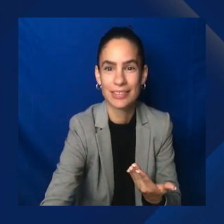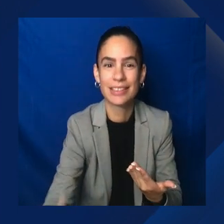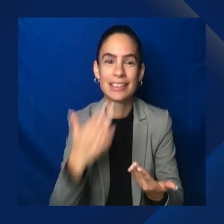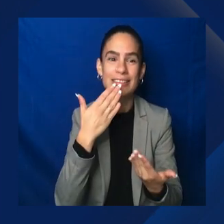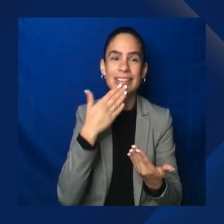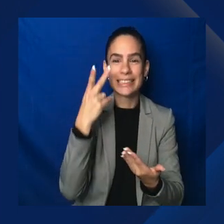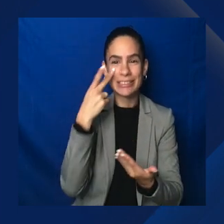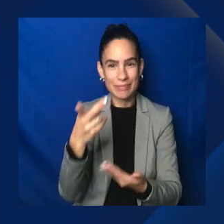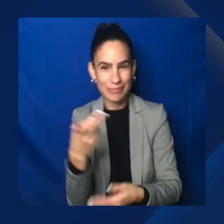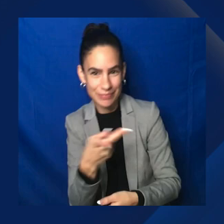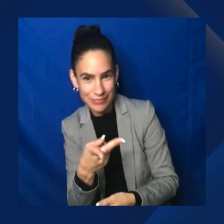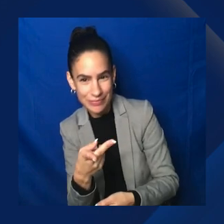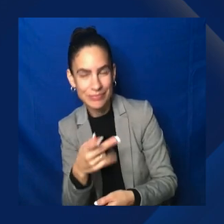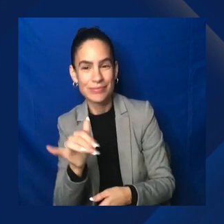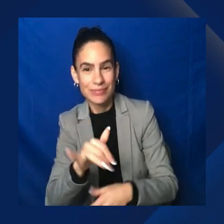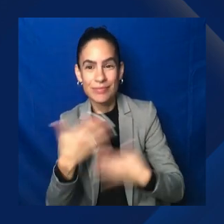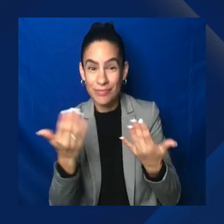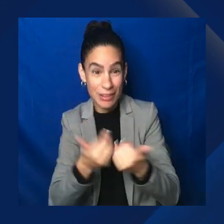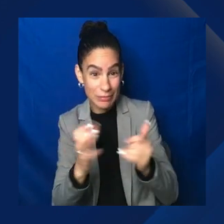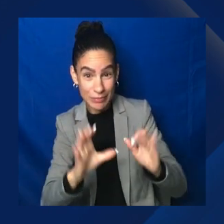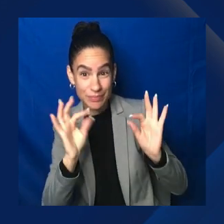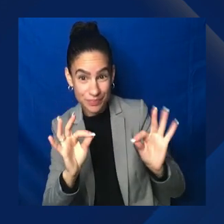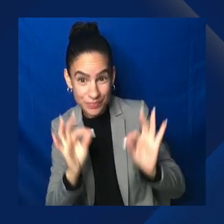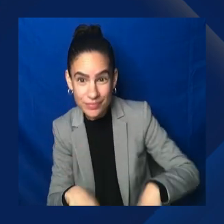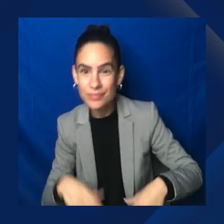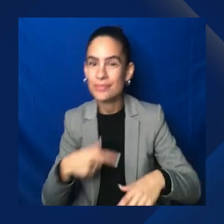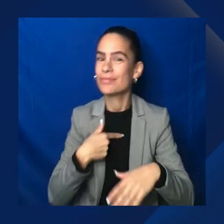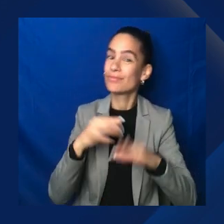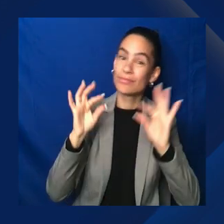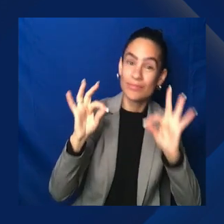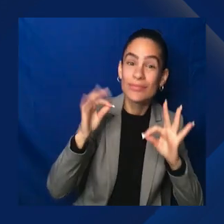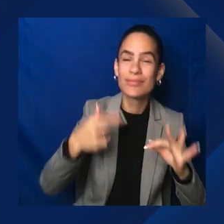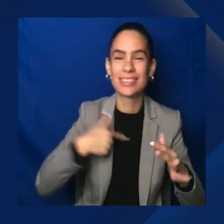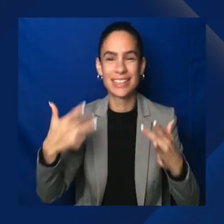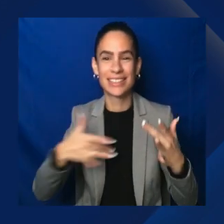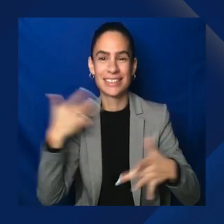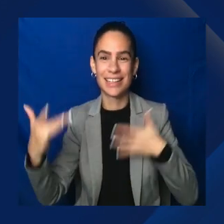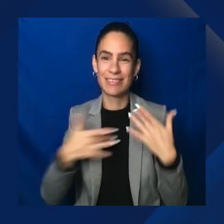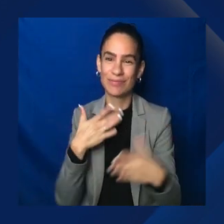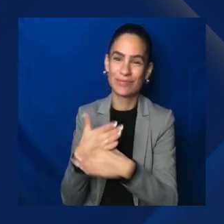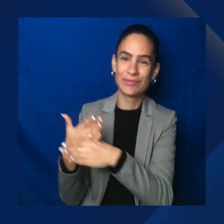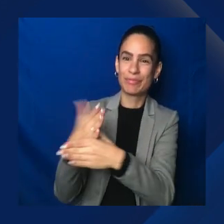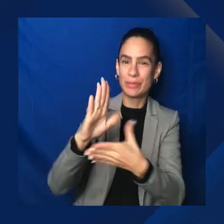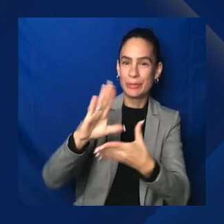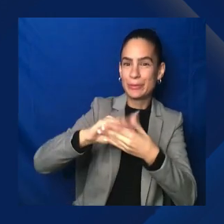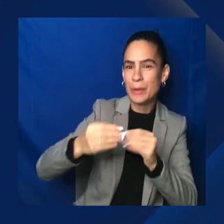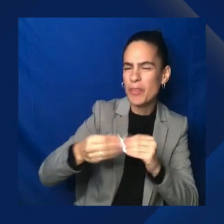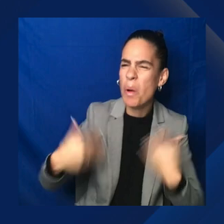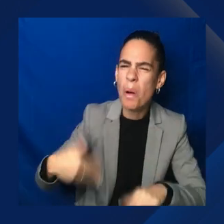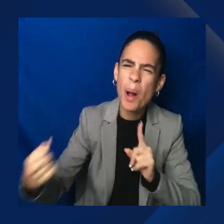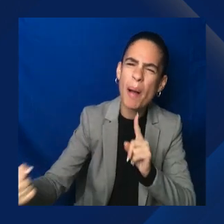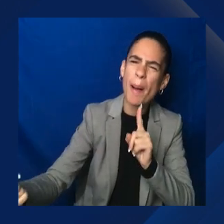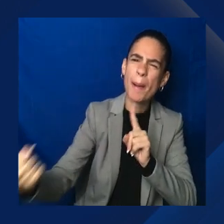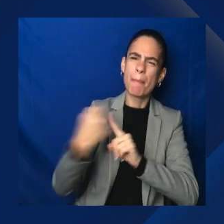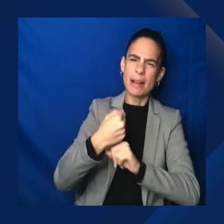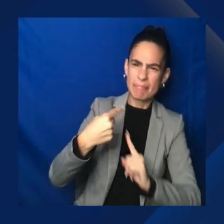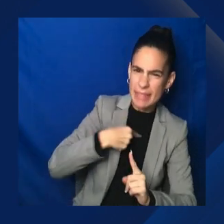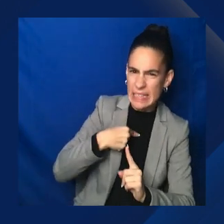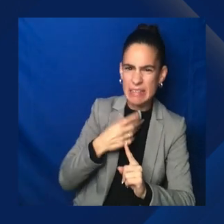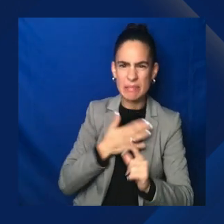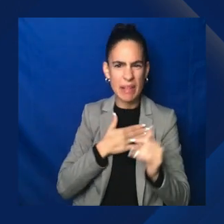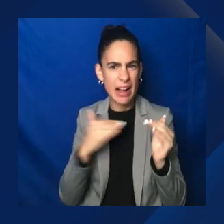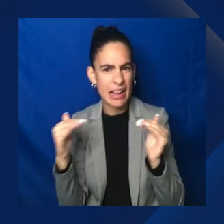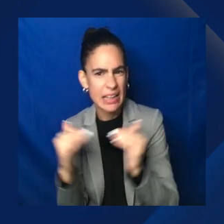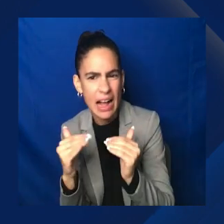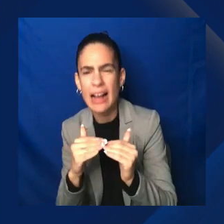good. I'm so excited to share your story that was so impactful for me and my colleagues, and I know our community. And so I'm gonna jump